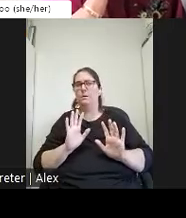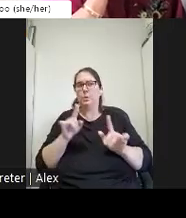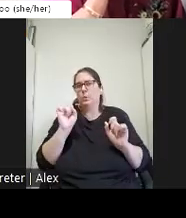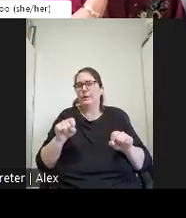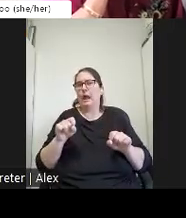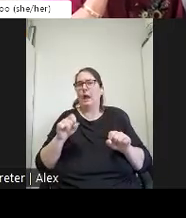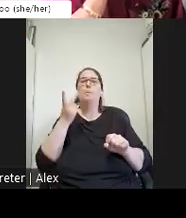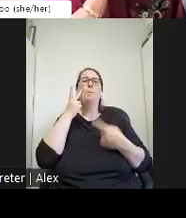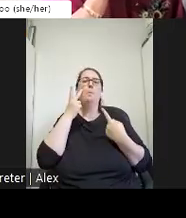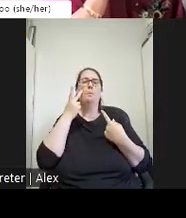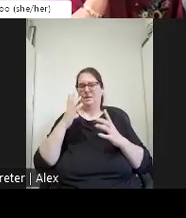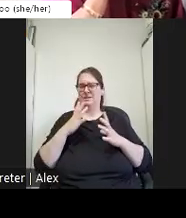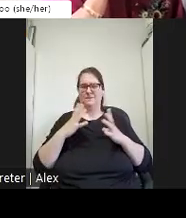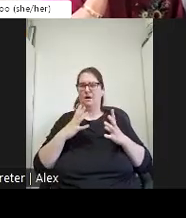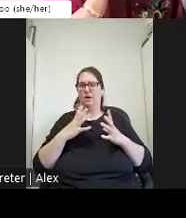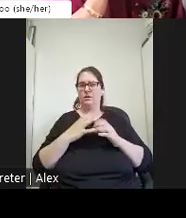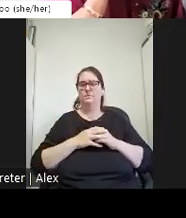it using